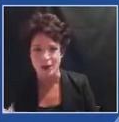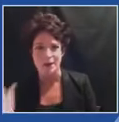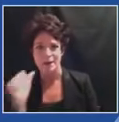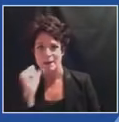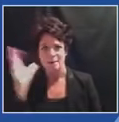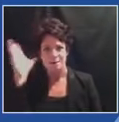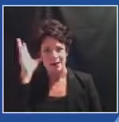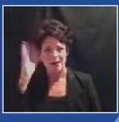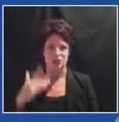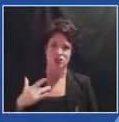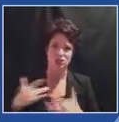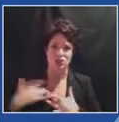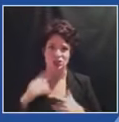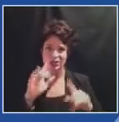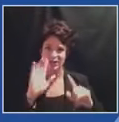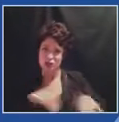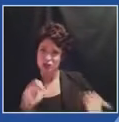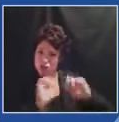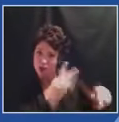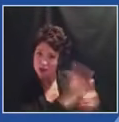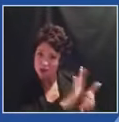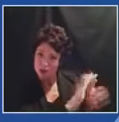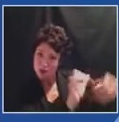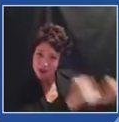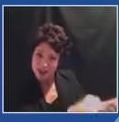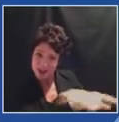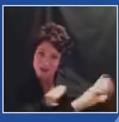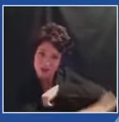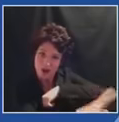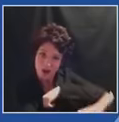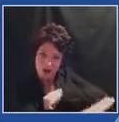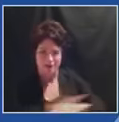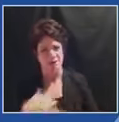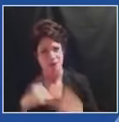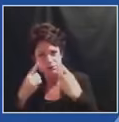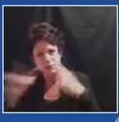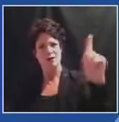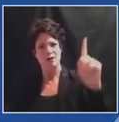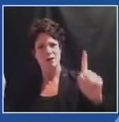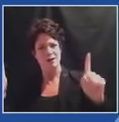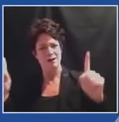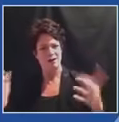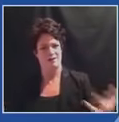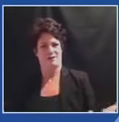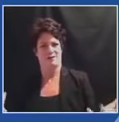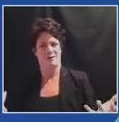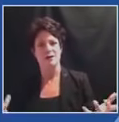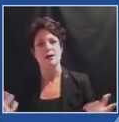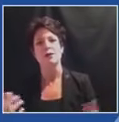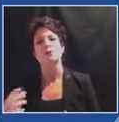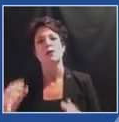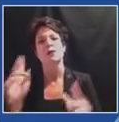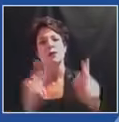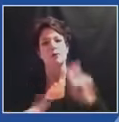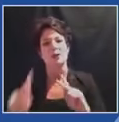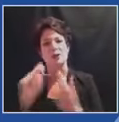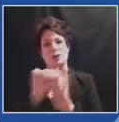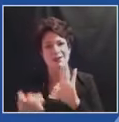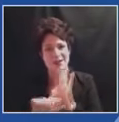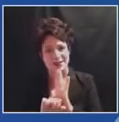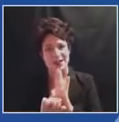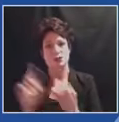back to school in the fall, do you feel like this is mission accomplished? Or for the people in states where COVID-19 is